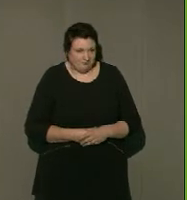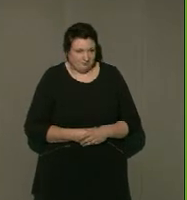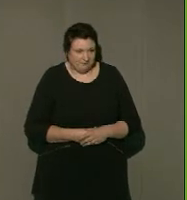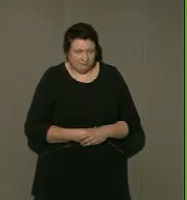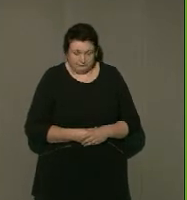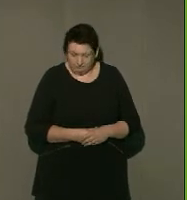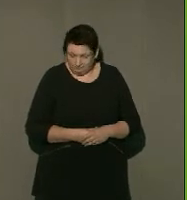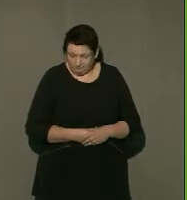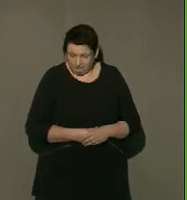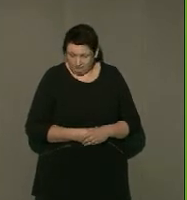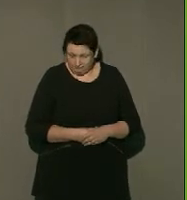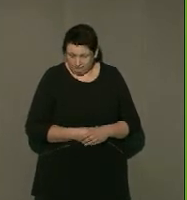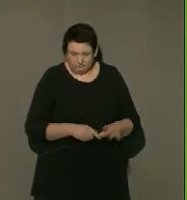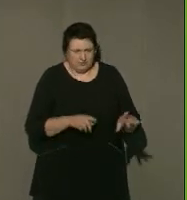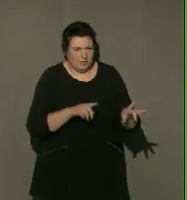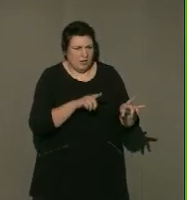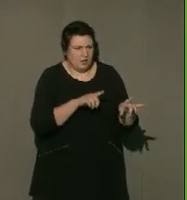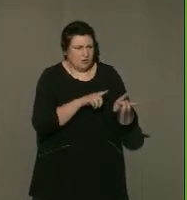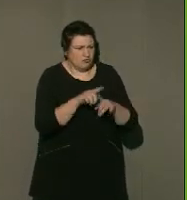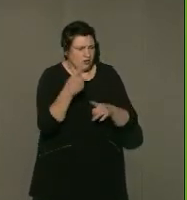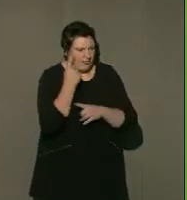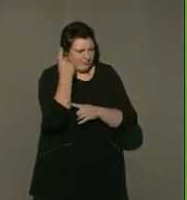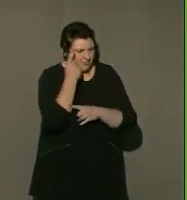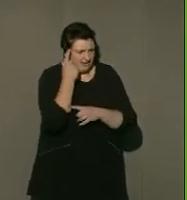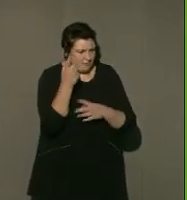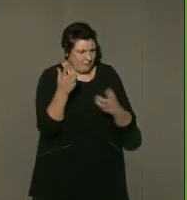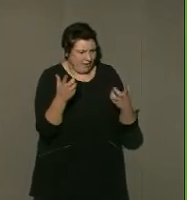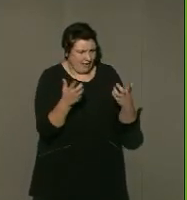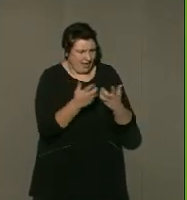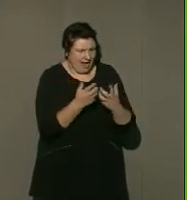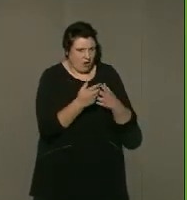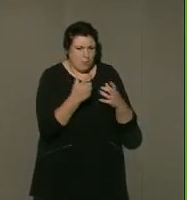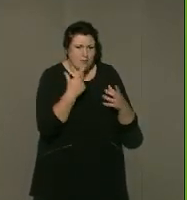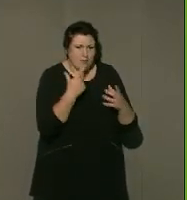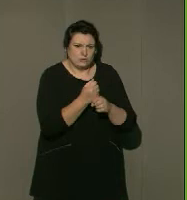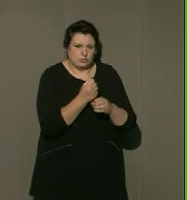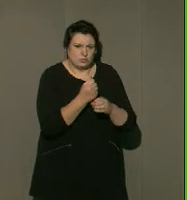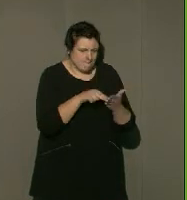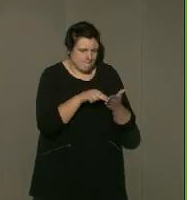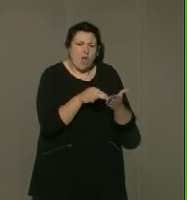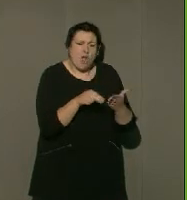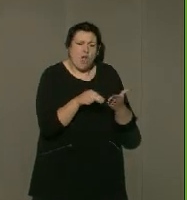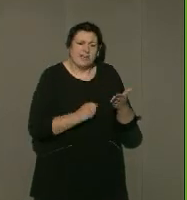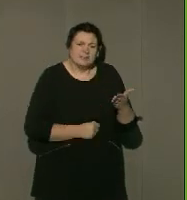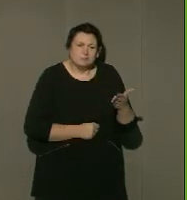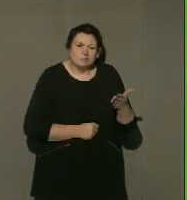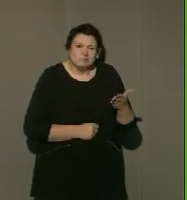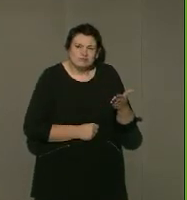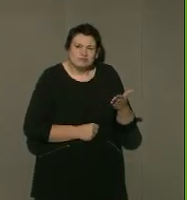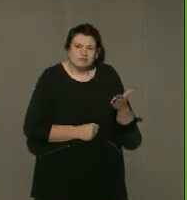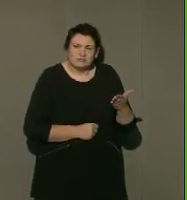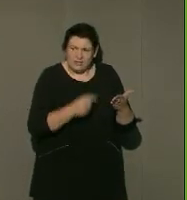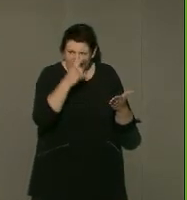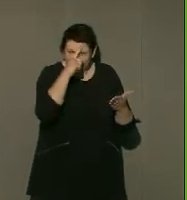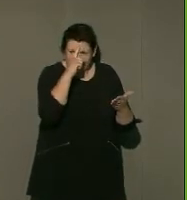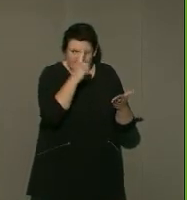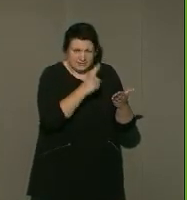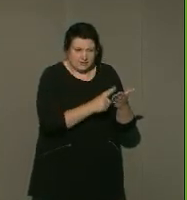So I'm trying to think about how we should actually approach the marking of the card. I think I've more or less decided.